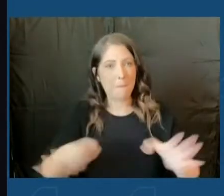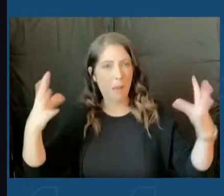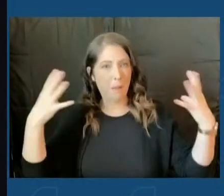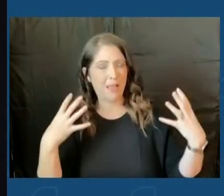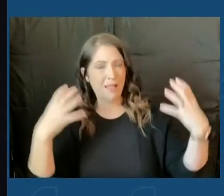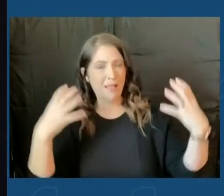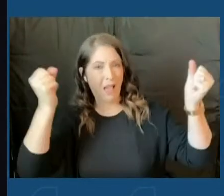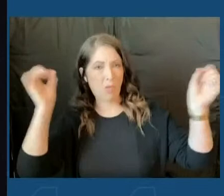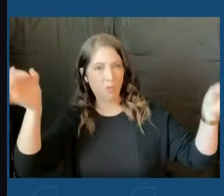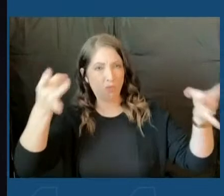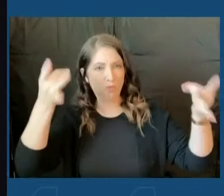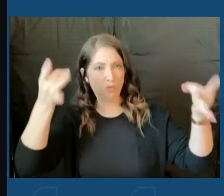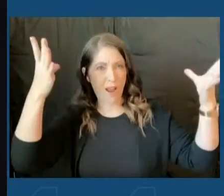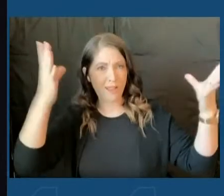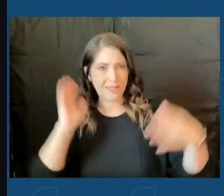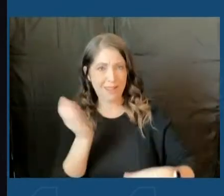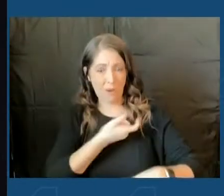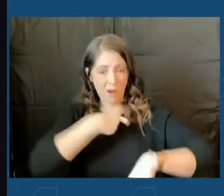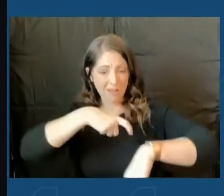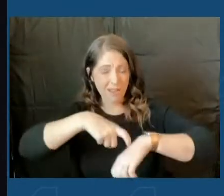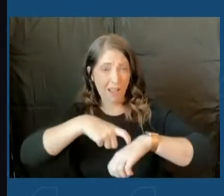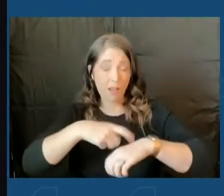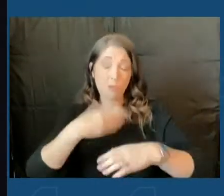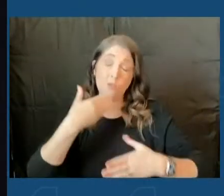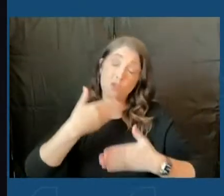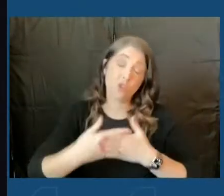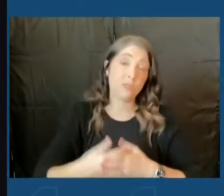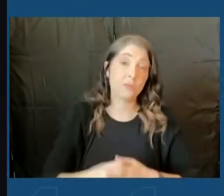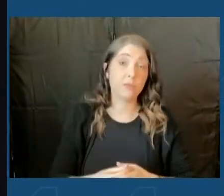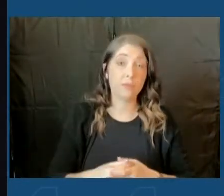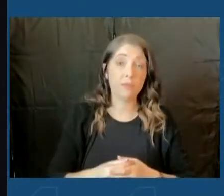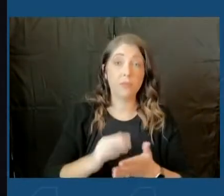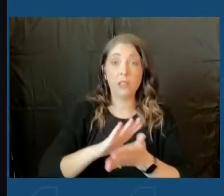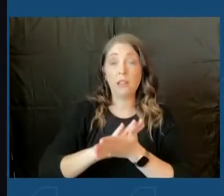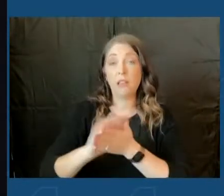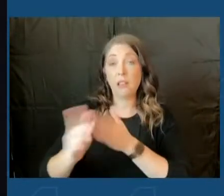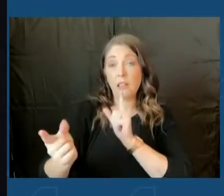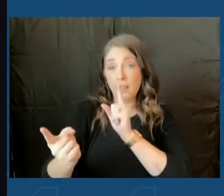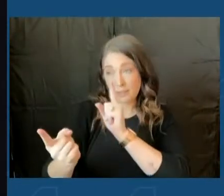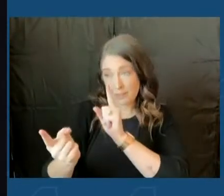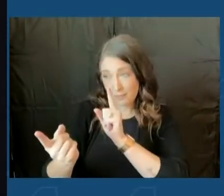our time? Good. Nice to see you, Lieutenant Governor.